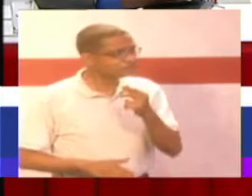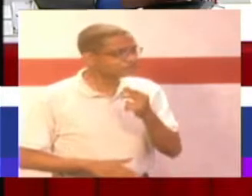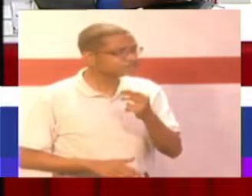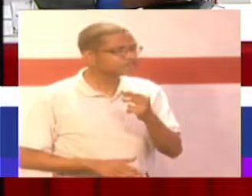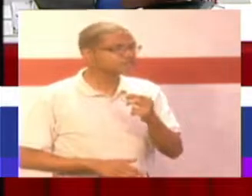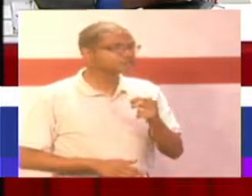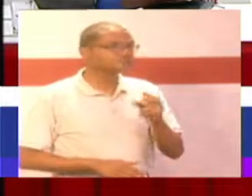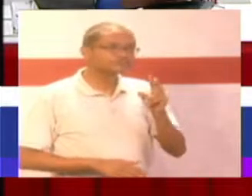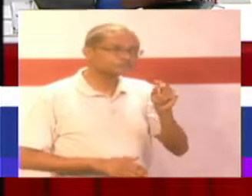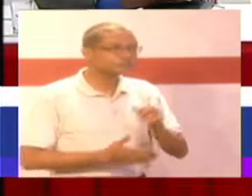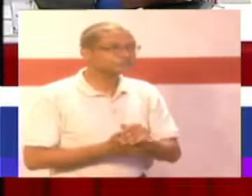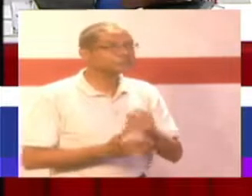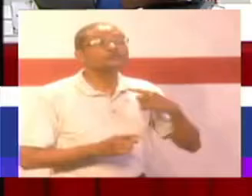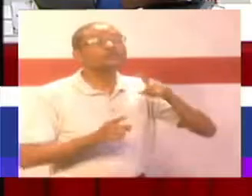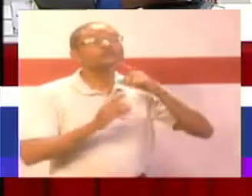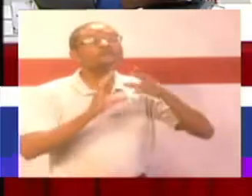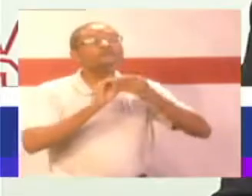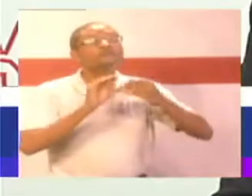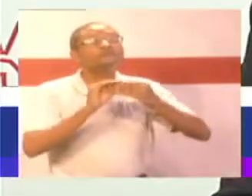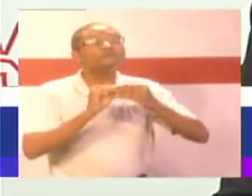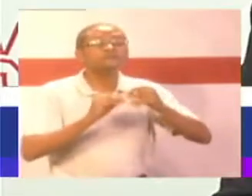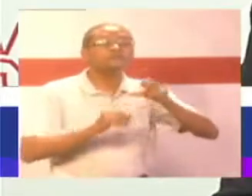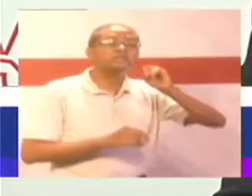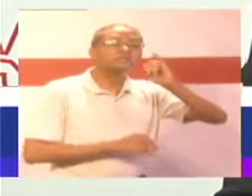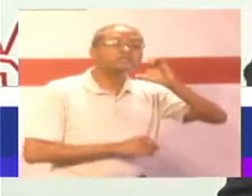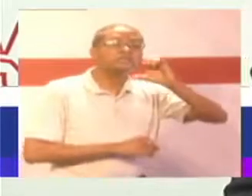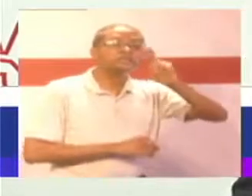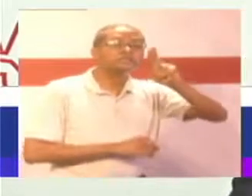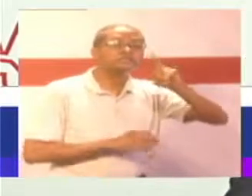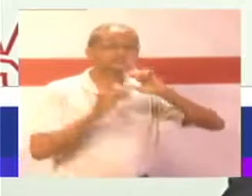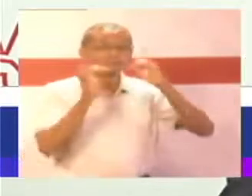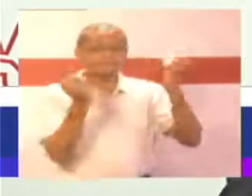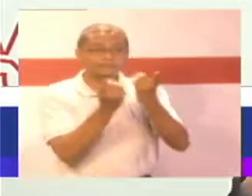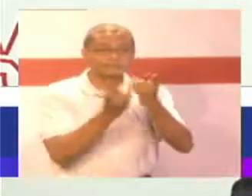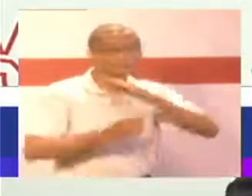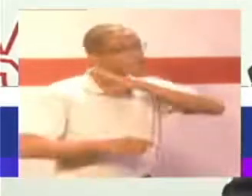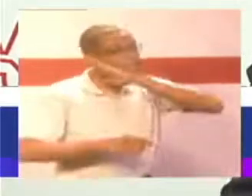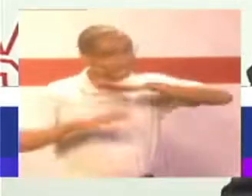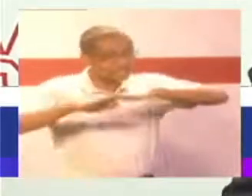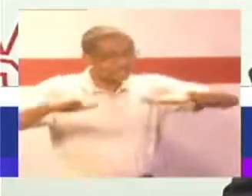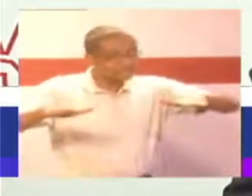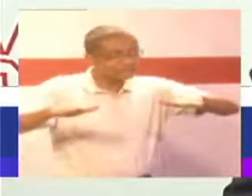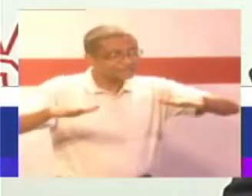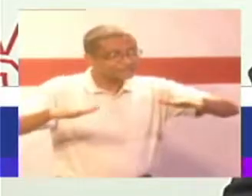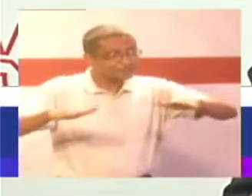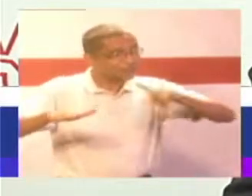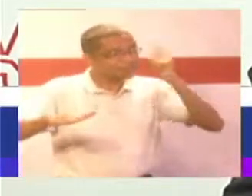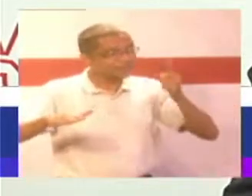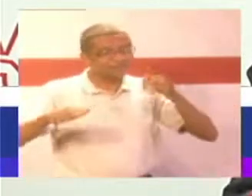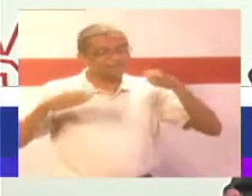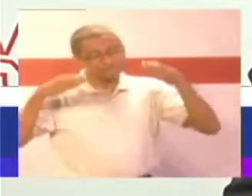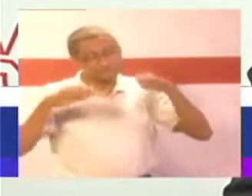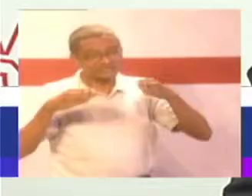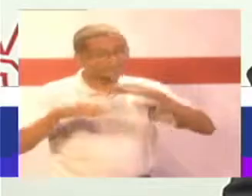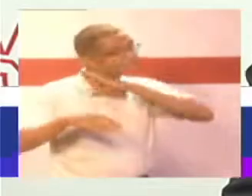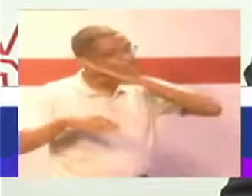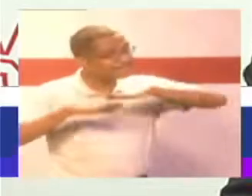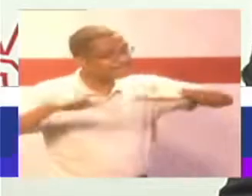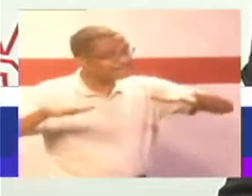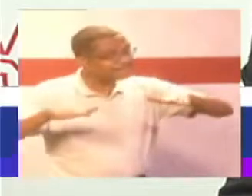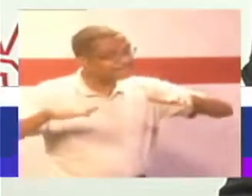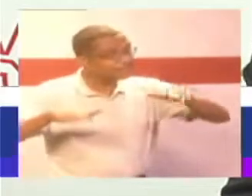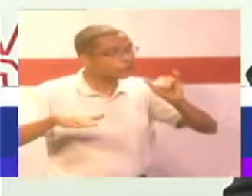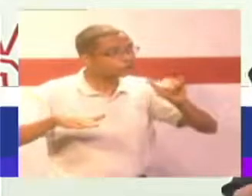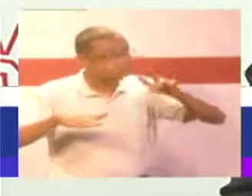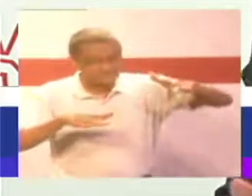care unit bed, we do not just speak about the physical bed and the spacing or the available physical space in our